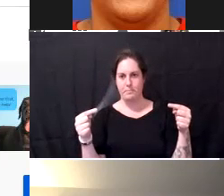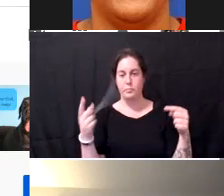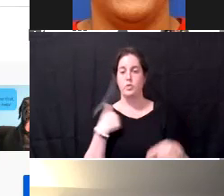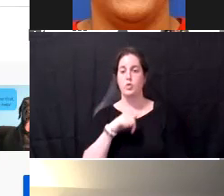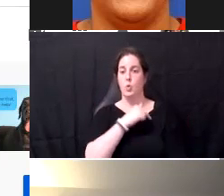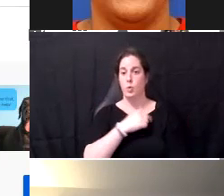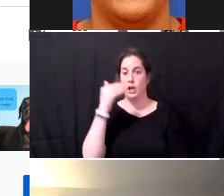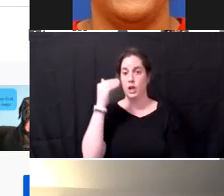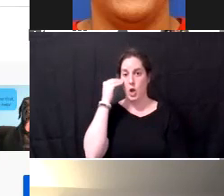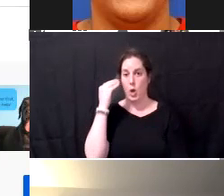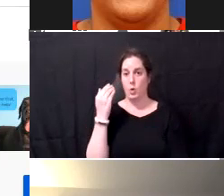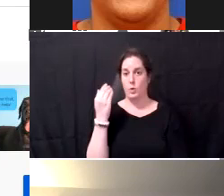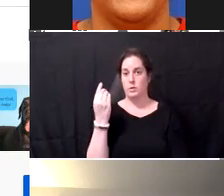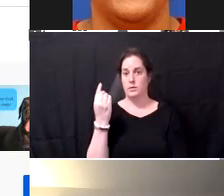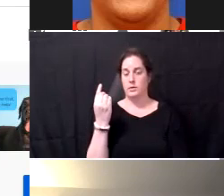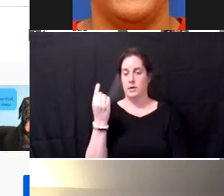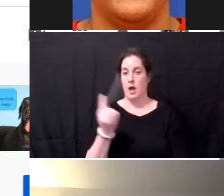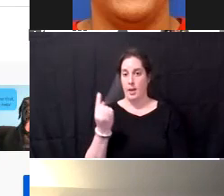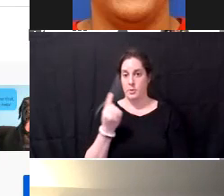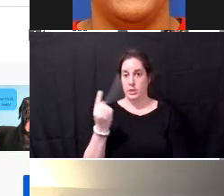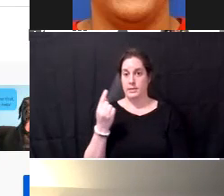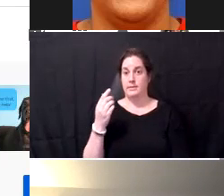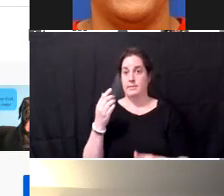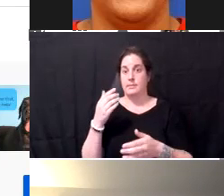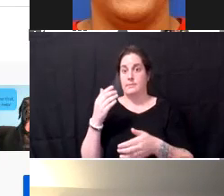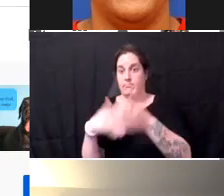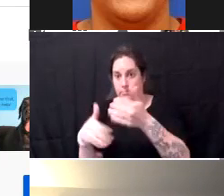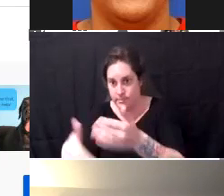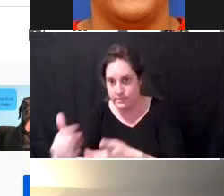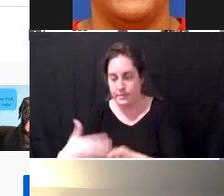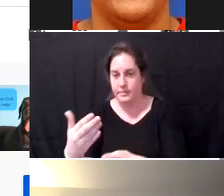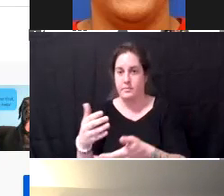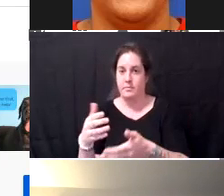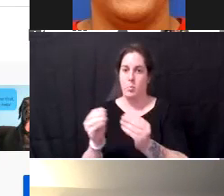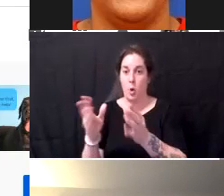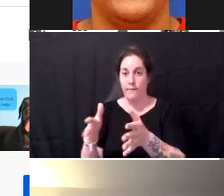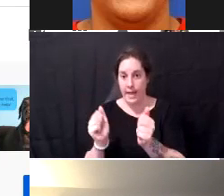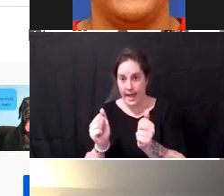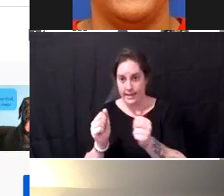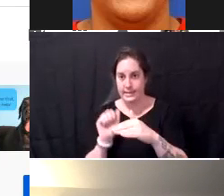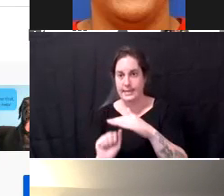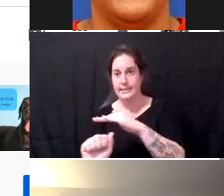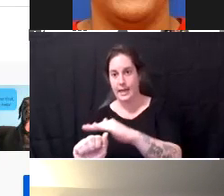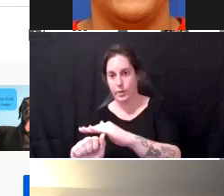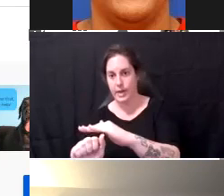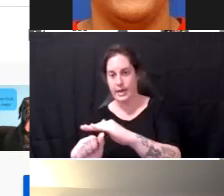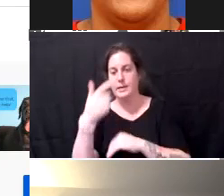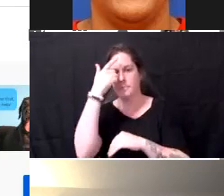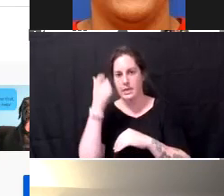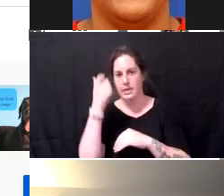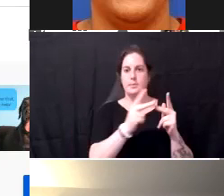is accelerating because the on the position versus time